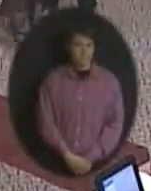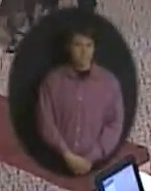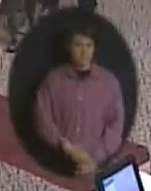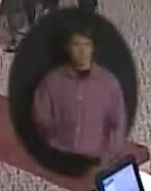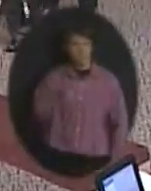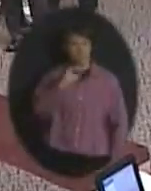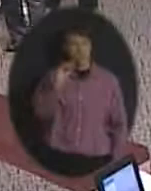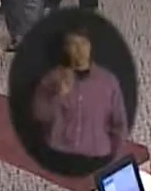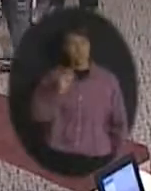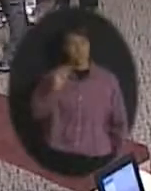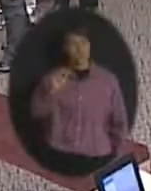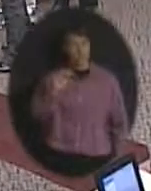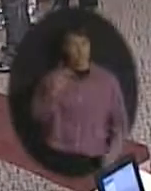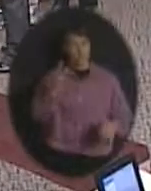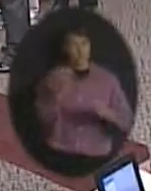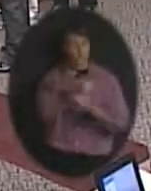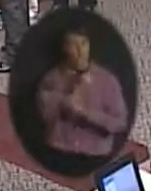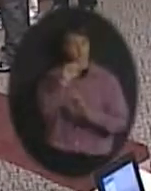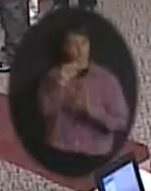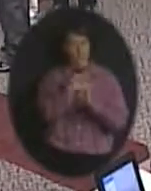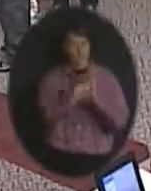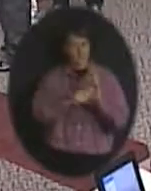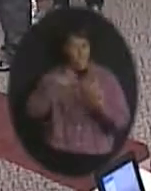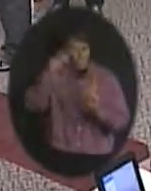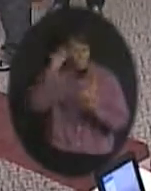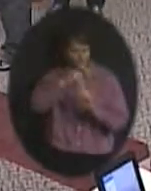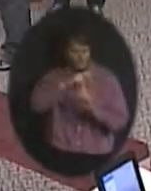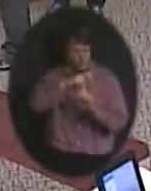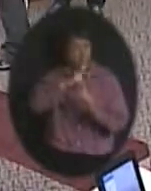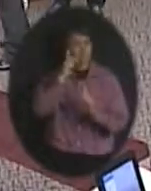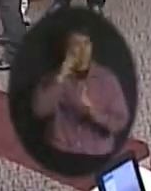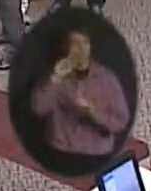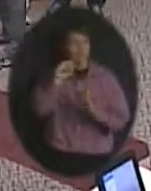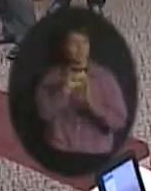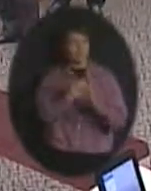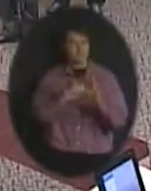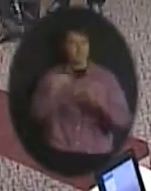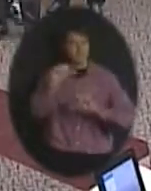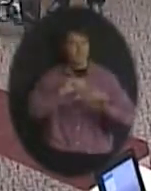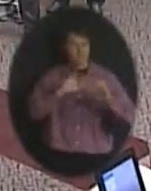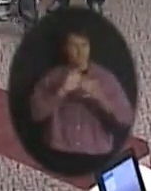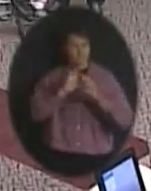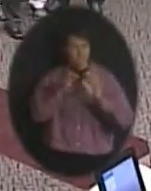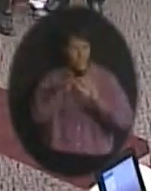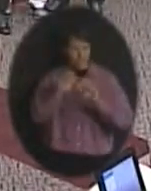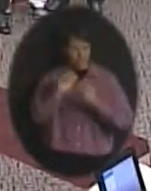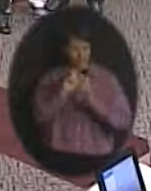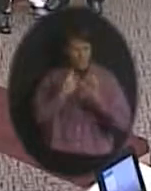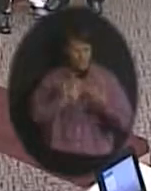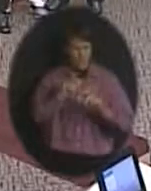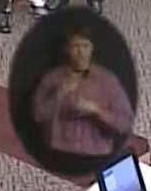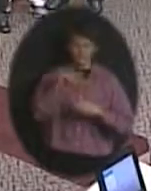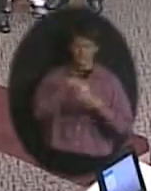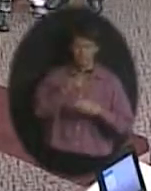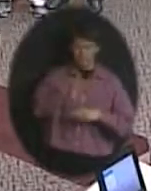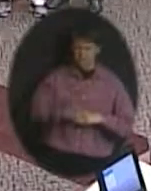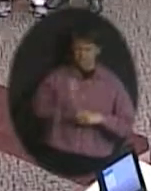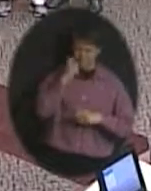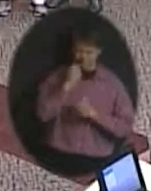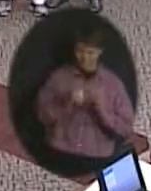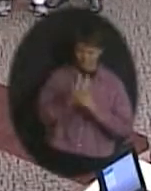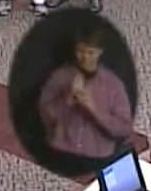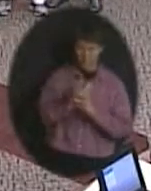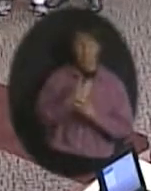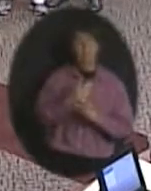Olathe North won the state championship at the State Science Olympiad Tournament in Wichita, Kansas this spring. As a result, they attended the